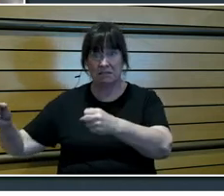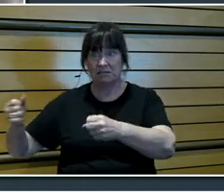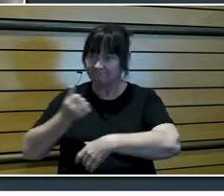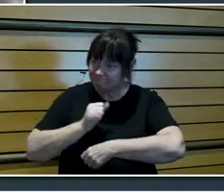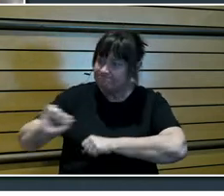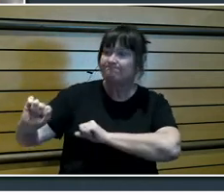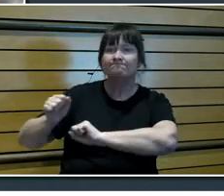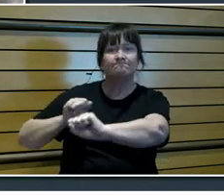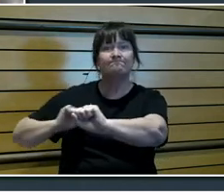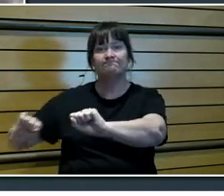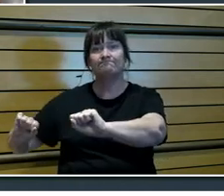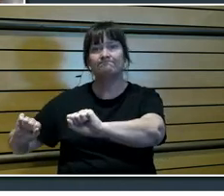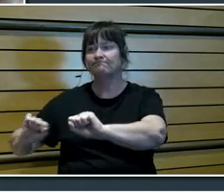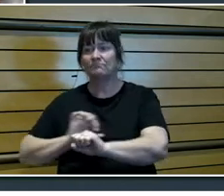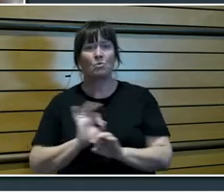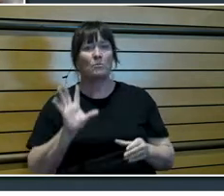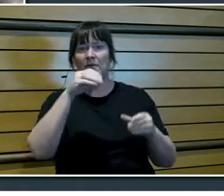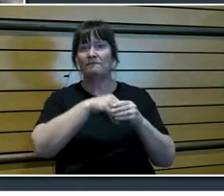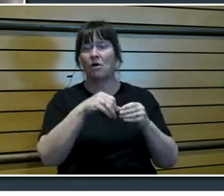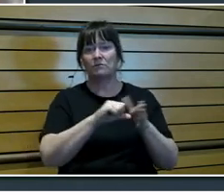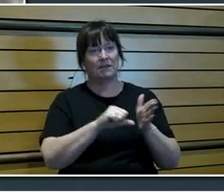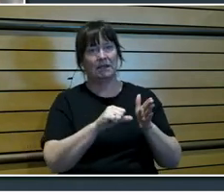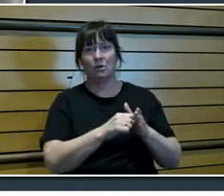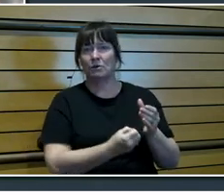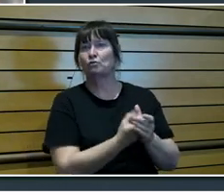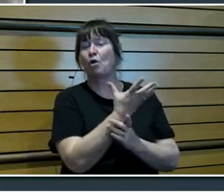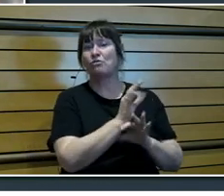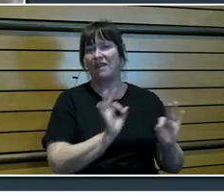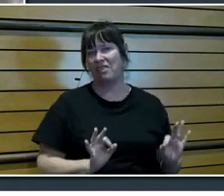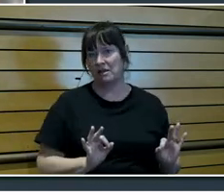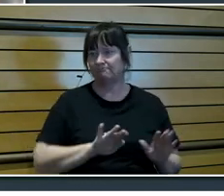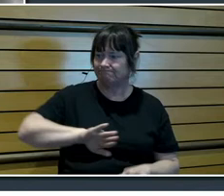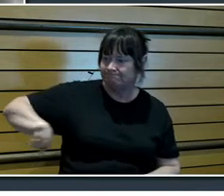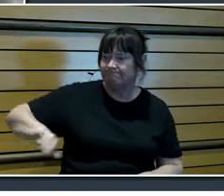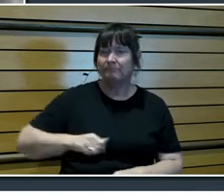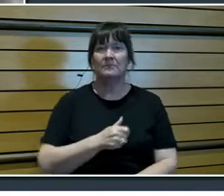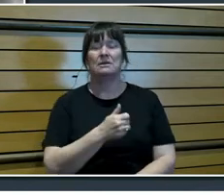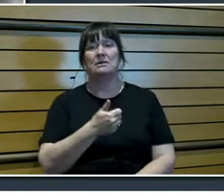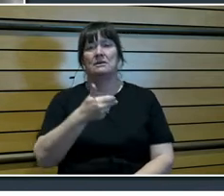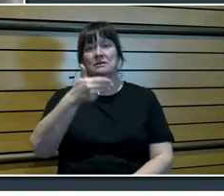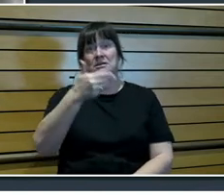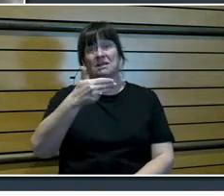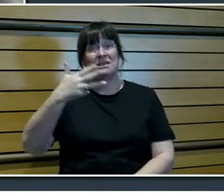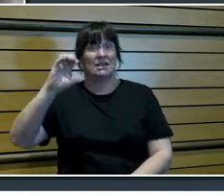denied the opportunity to share in economic prosperity. In the 90s, teaching local